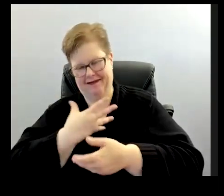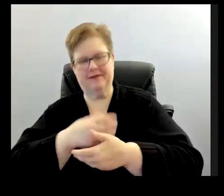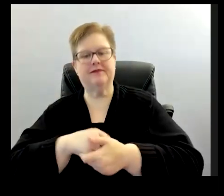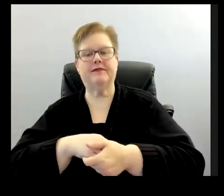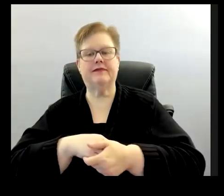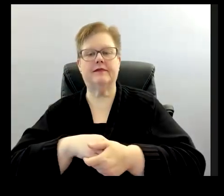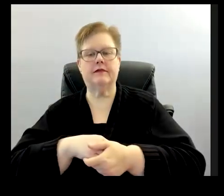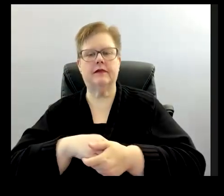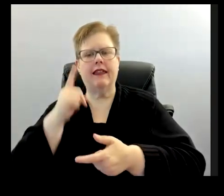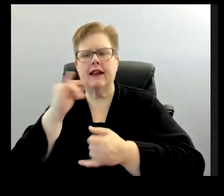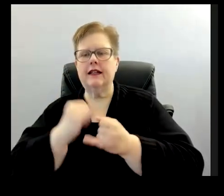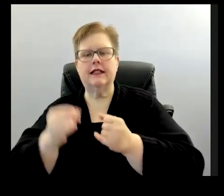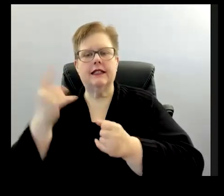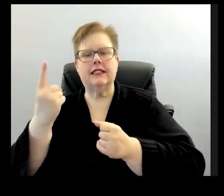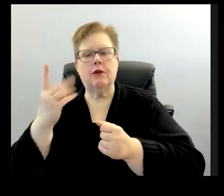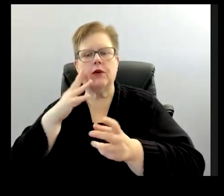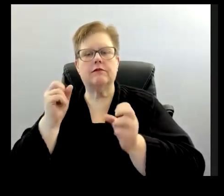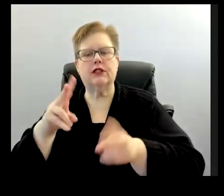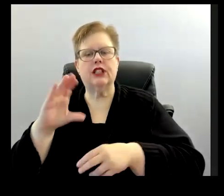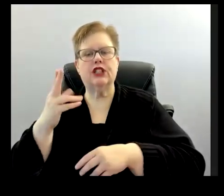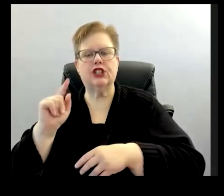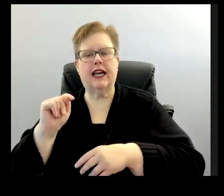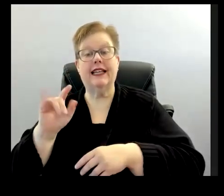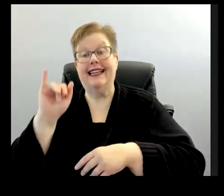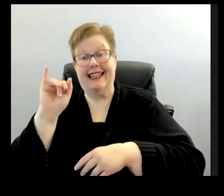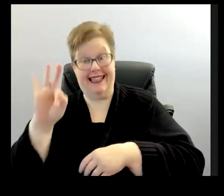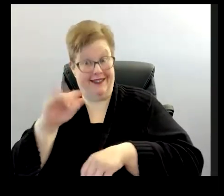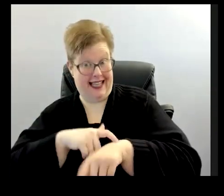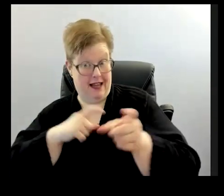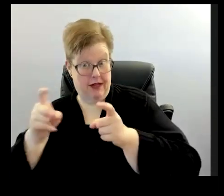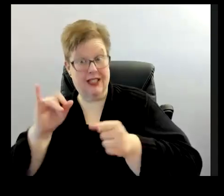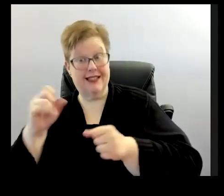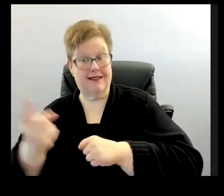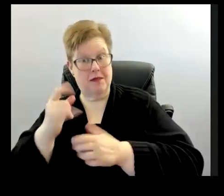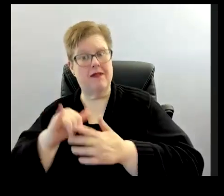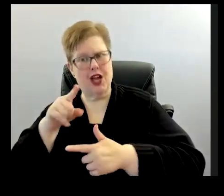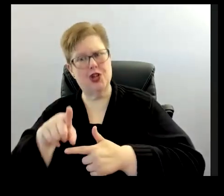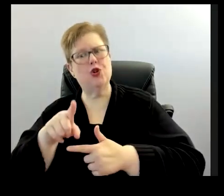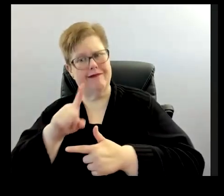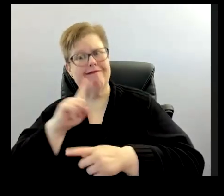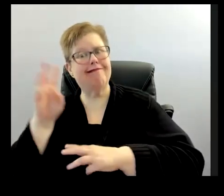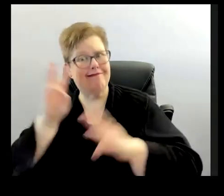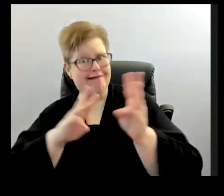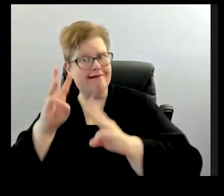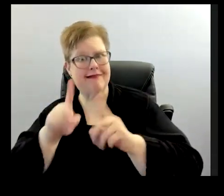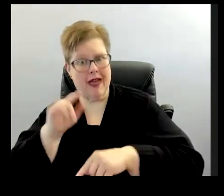And lastly, I think someone is going to pop this in the chat. If time management is something that you are really worried